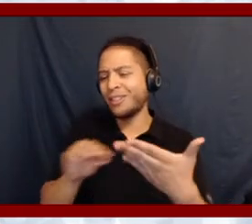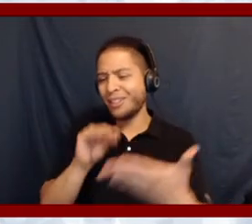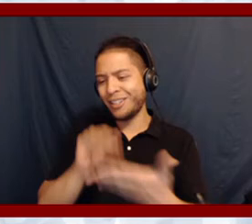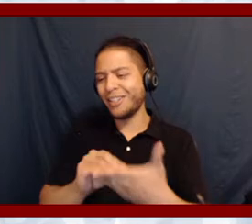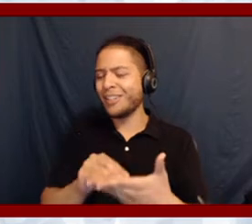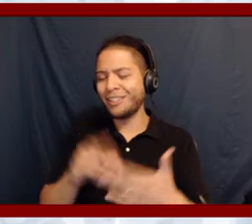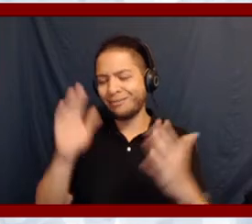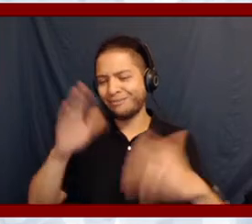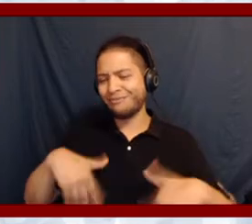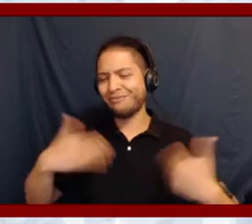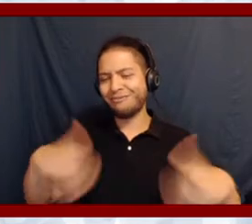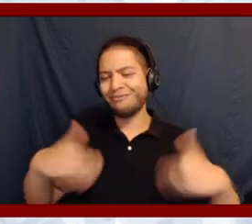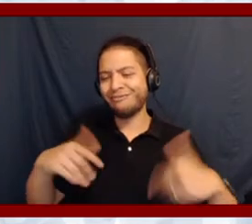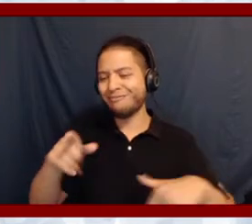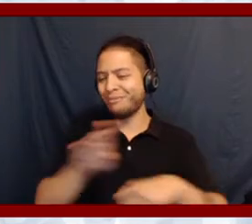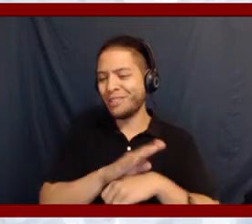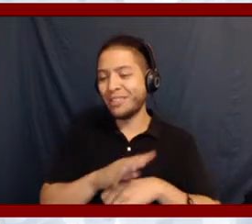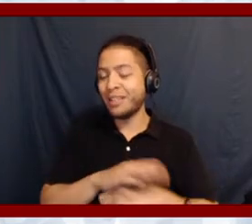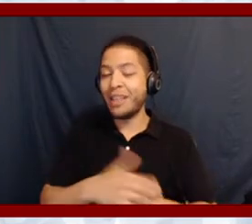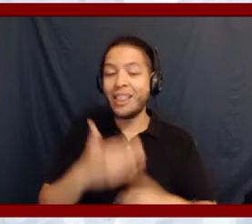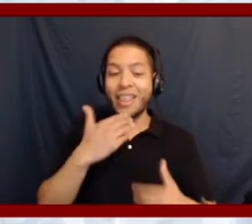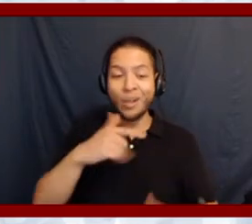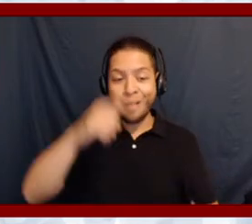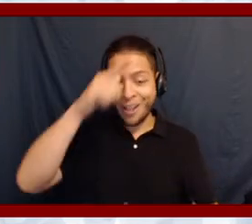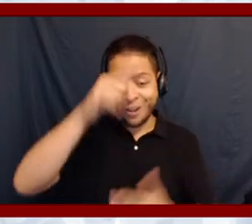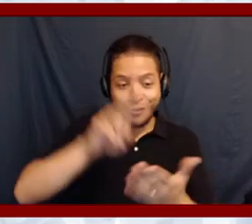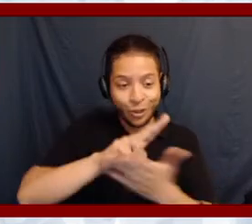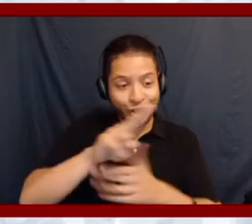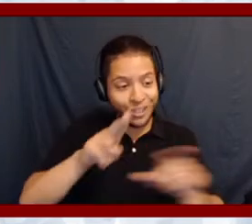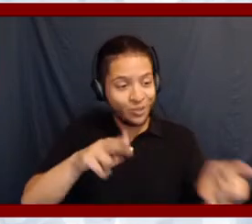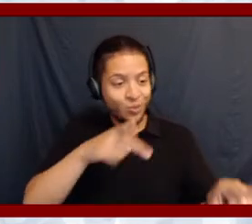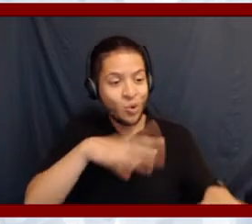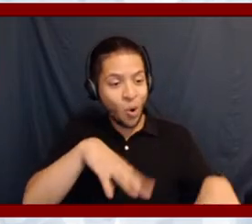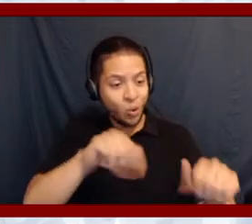Lincoln University again for hosting you for this morning. And